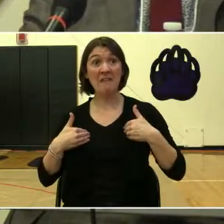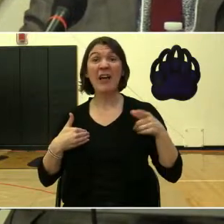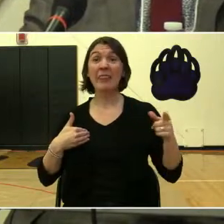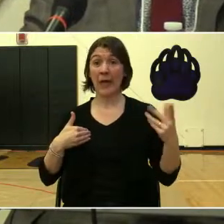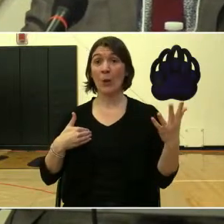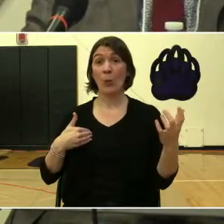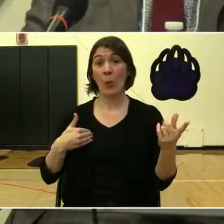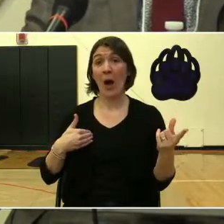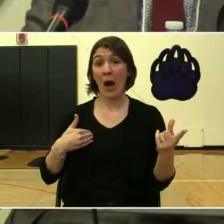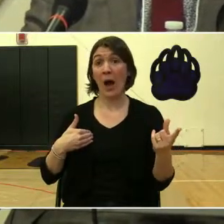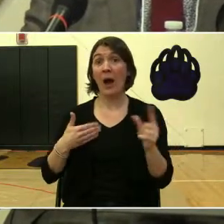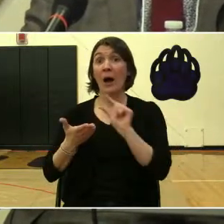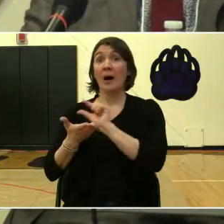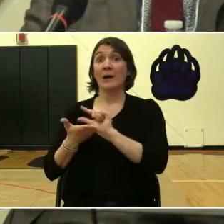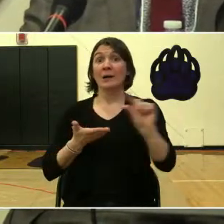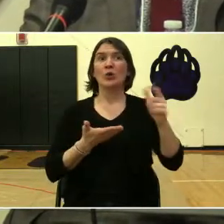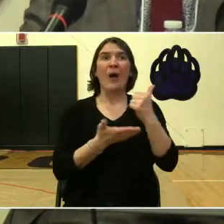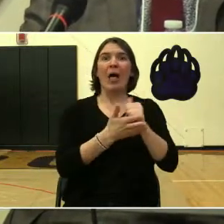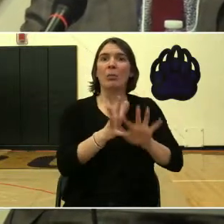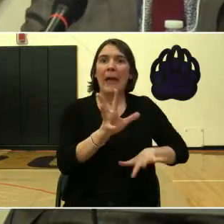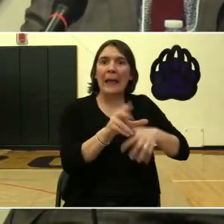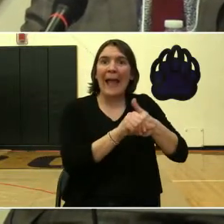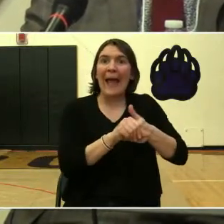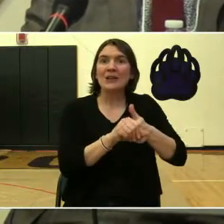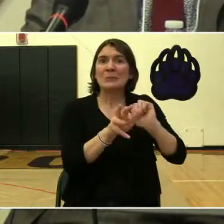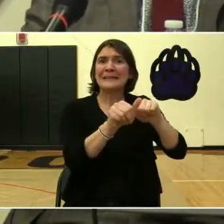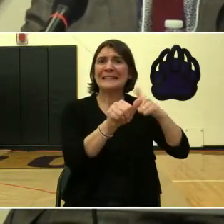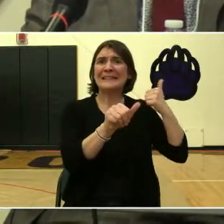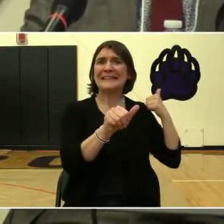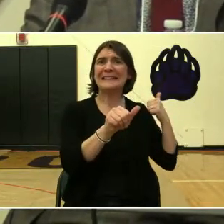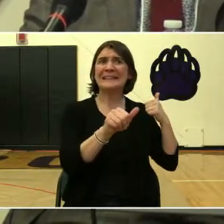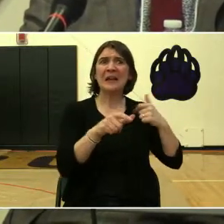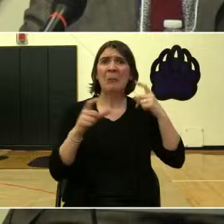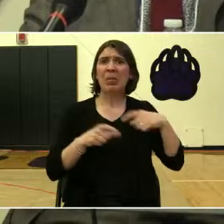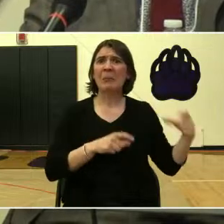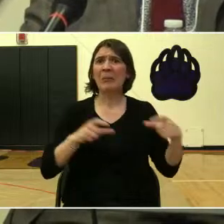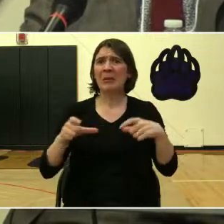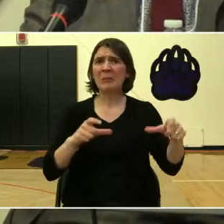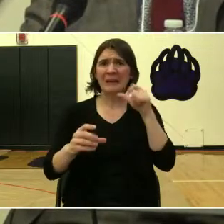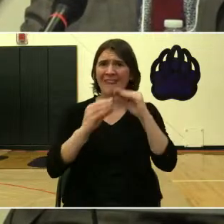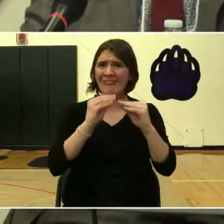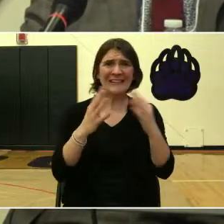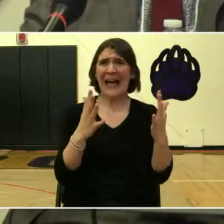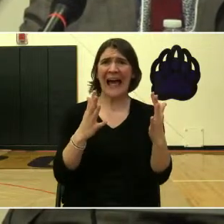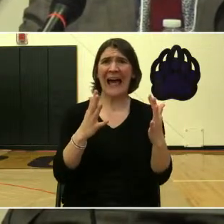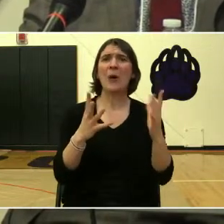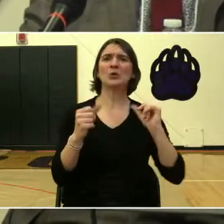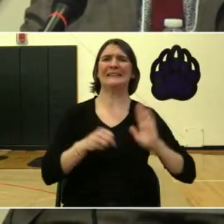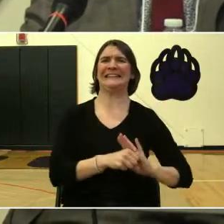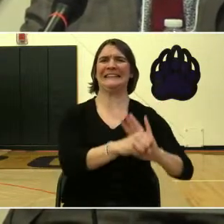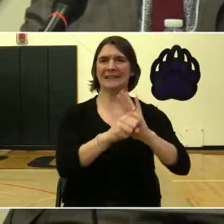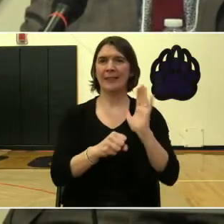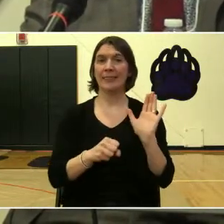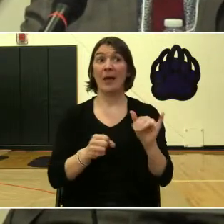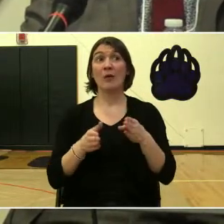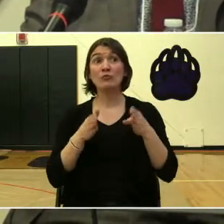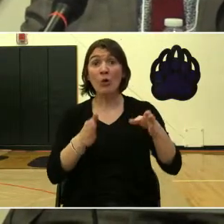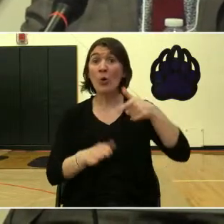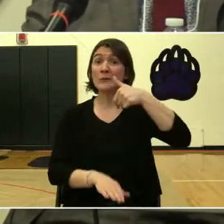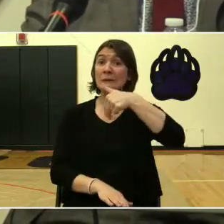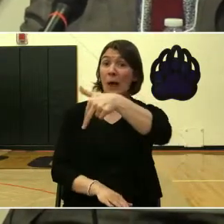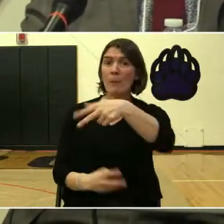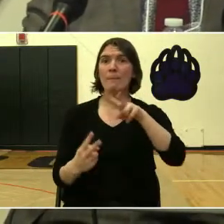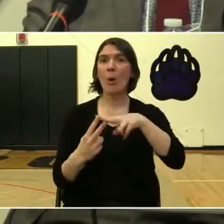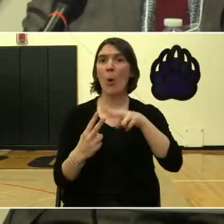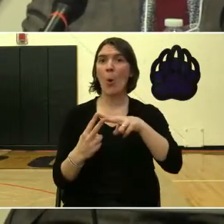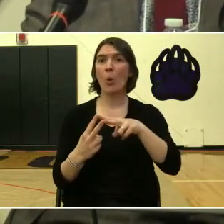welcome to catch up uh to the maintenance of our roads and sidewalks because um